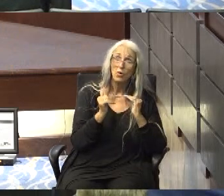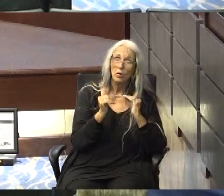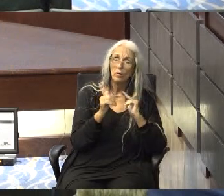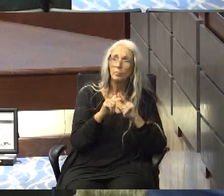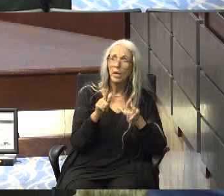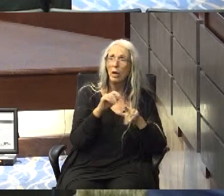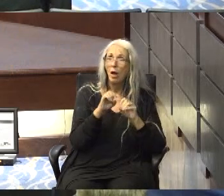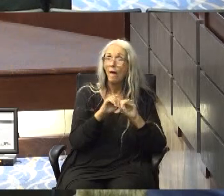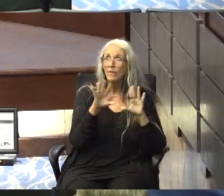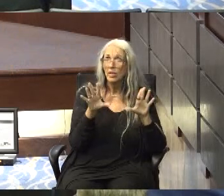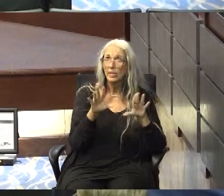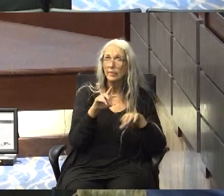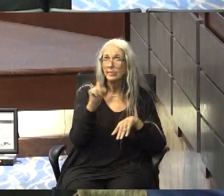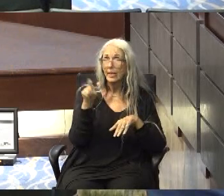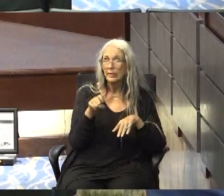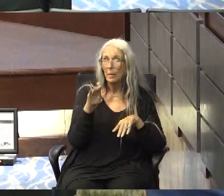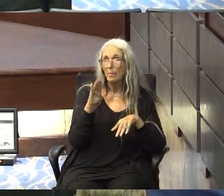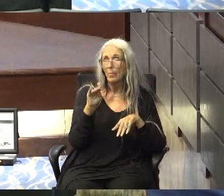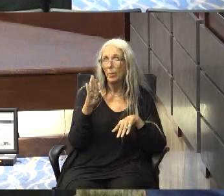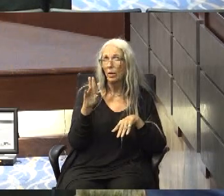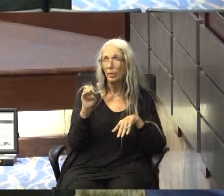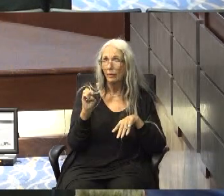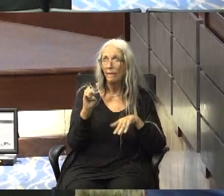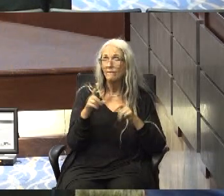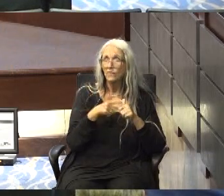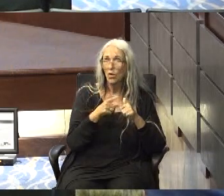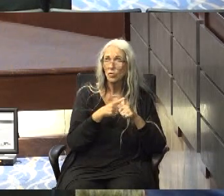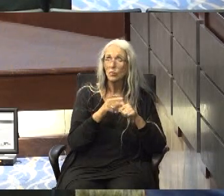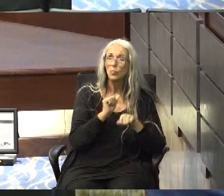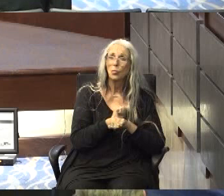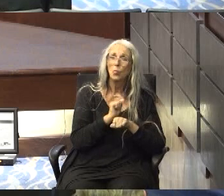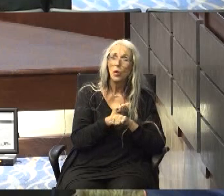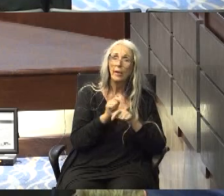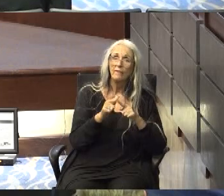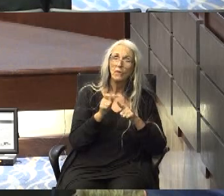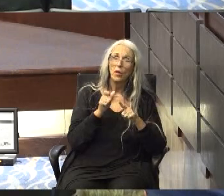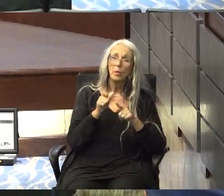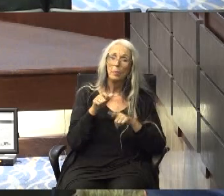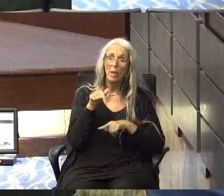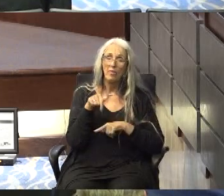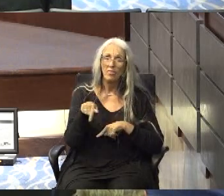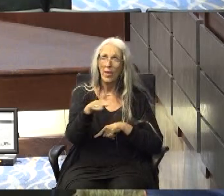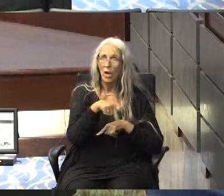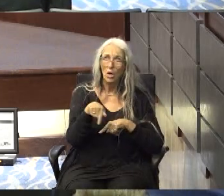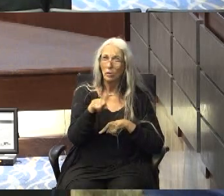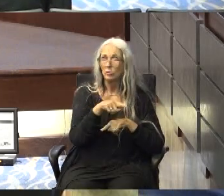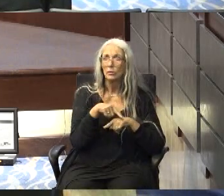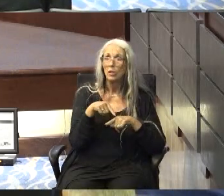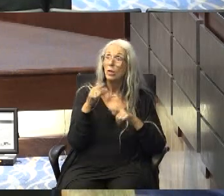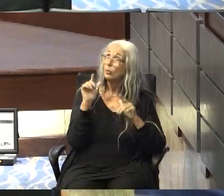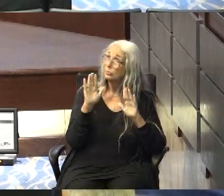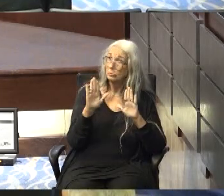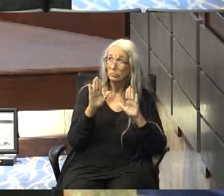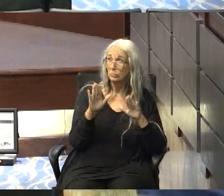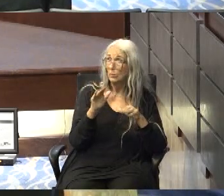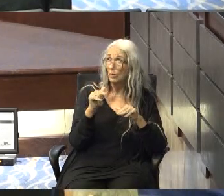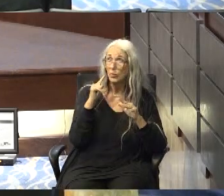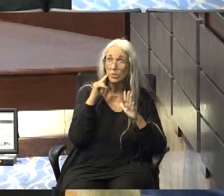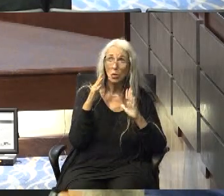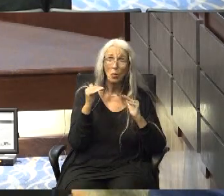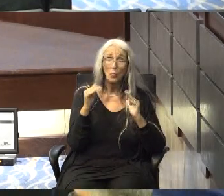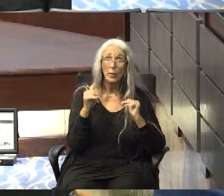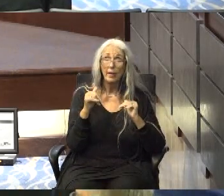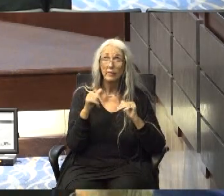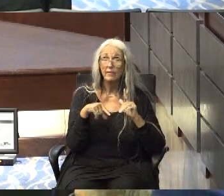obviously Texas bubble first, and then we're working our way further. No, and I think that's great, because I was hoping that, we would have a diverse sense